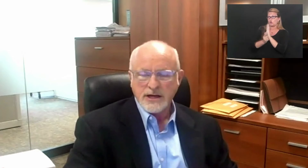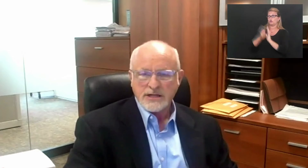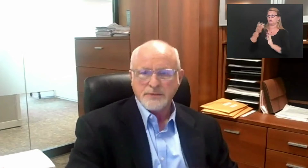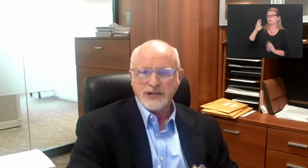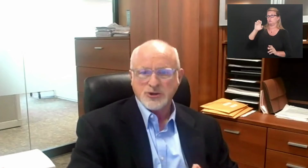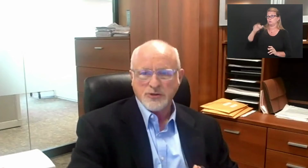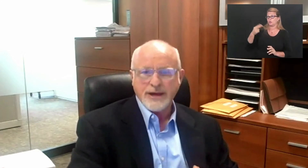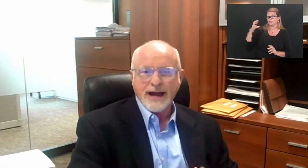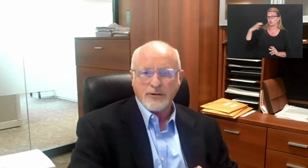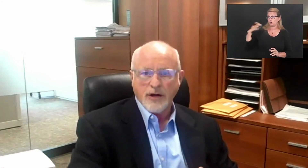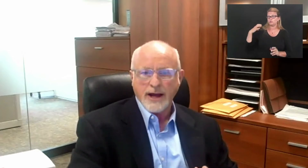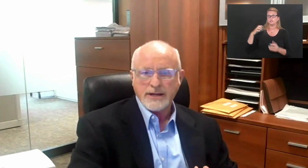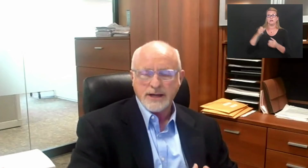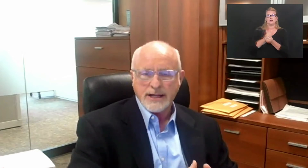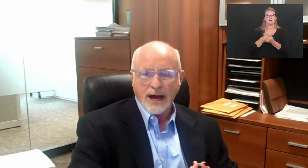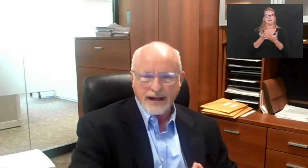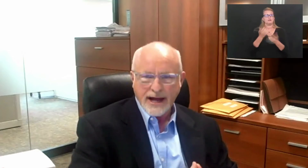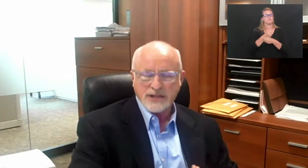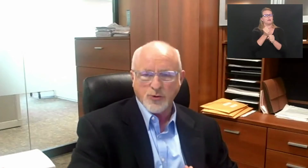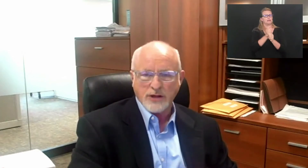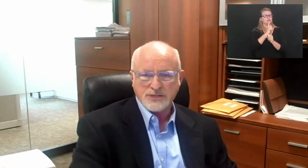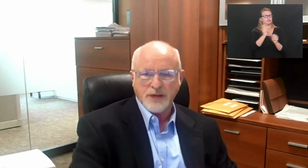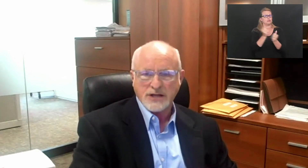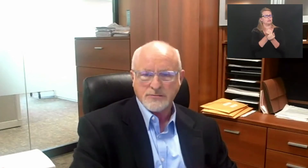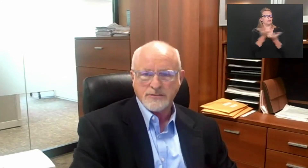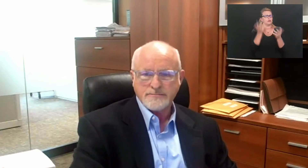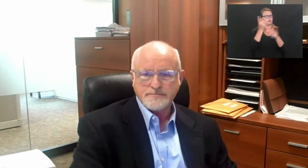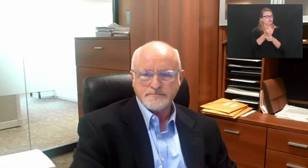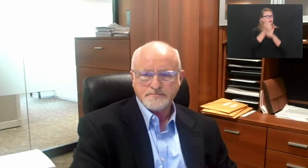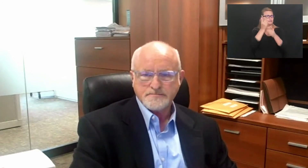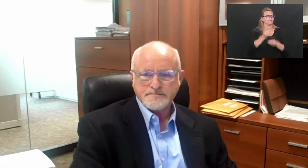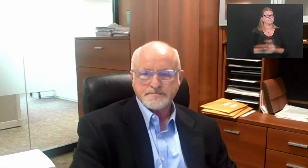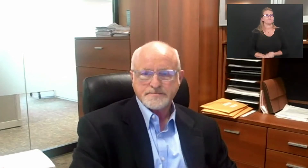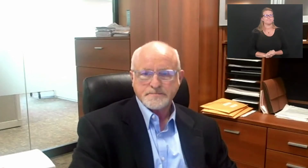arena to make sure that we got it right and got it out as quickly as possible.